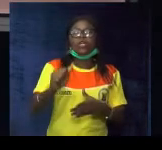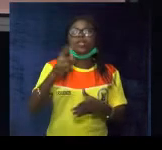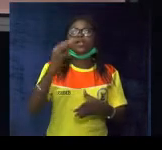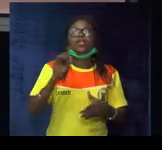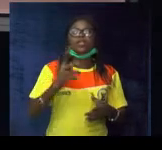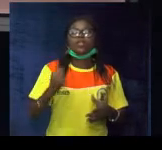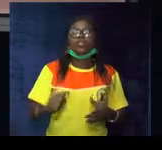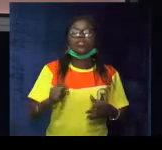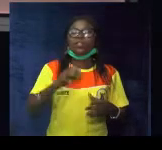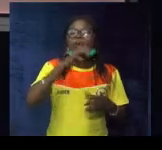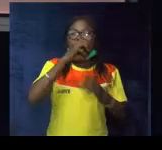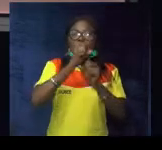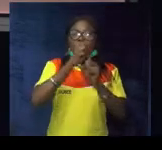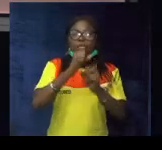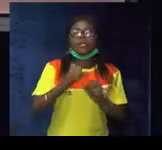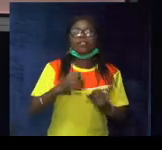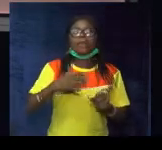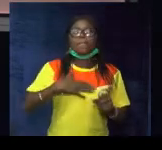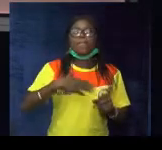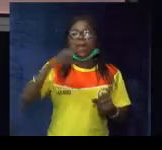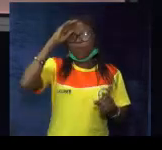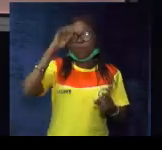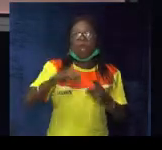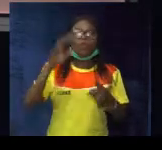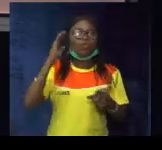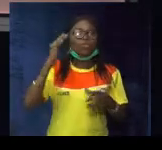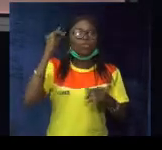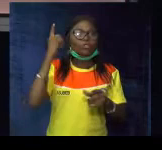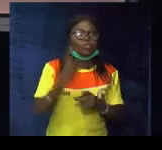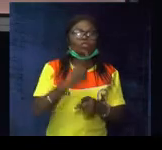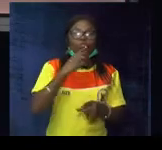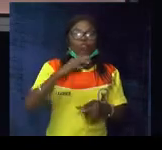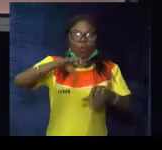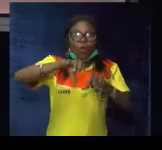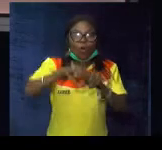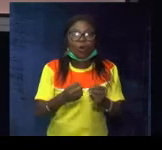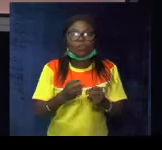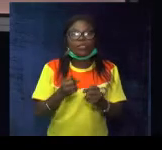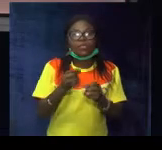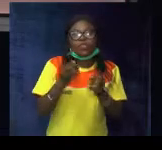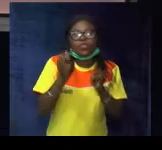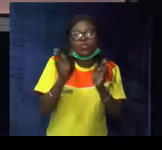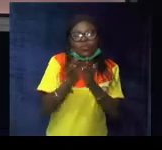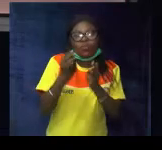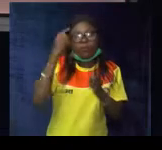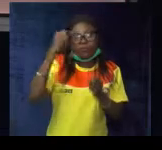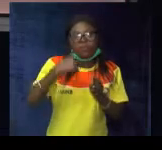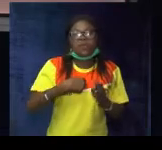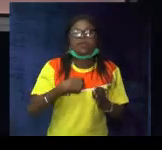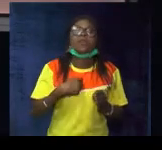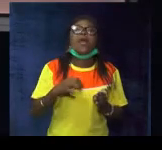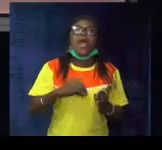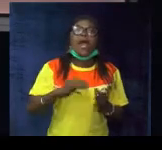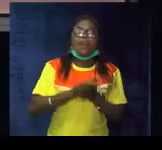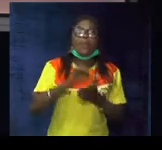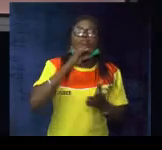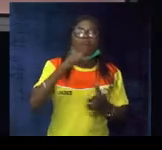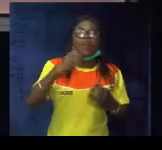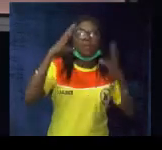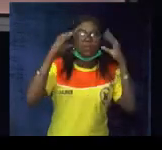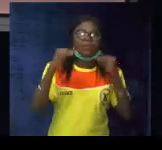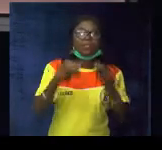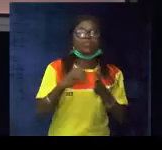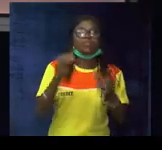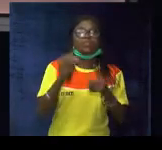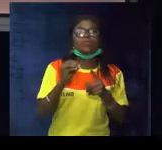brother has done something like that for you as well. Okay, so something like this. They don't want it to be equal, so they give you the smaller part on